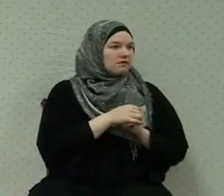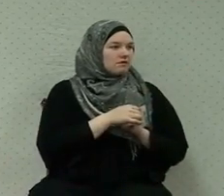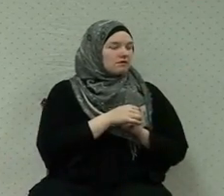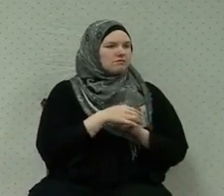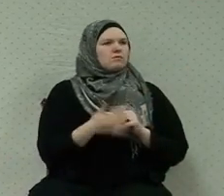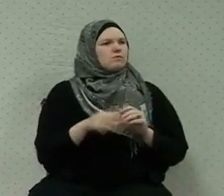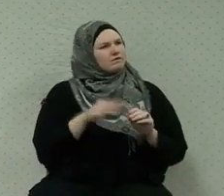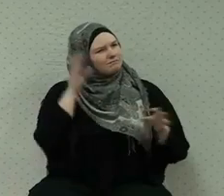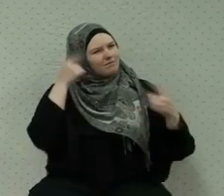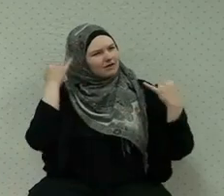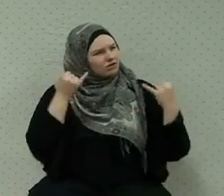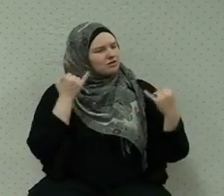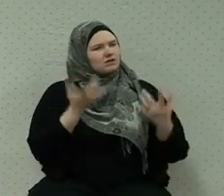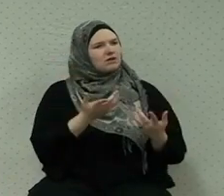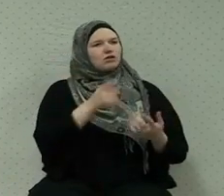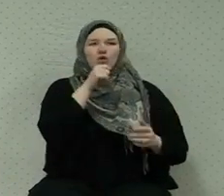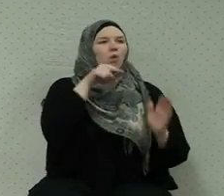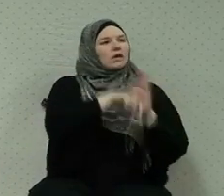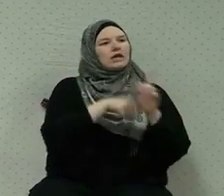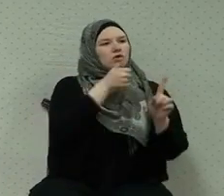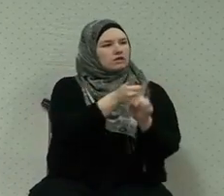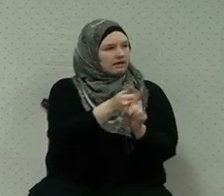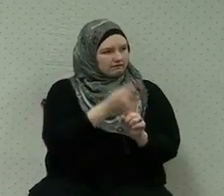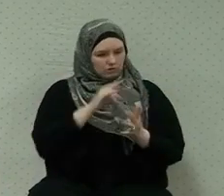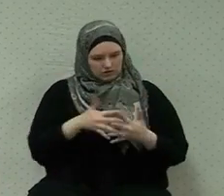expression. Don't kill yourself.